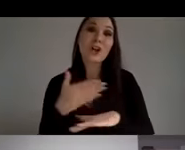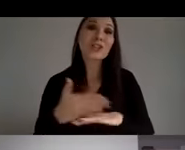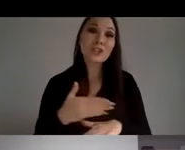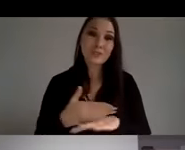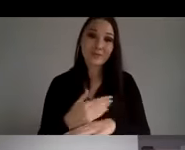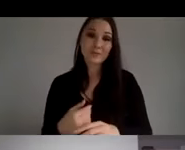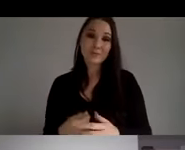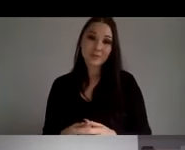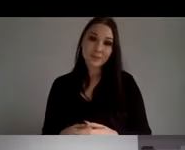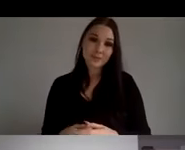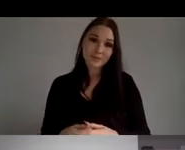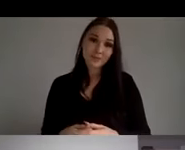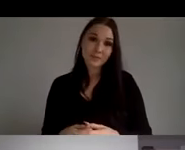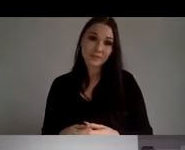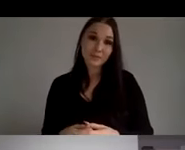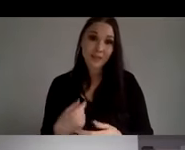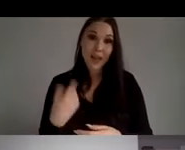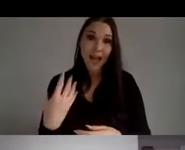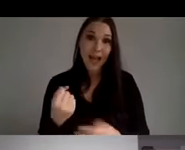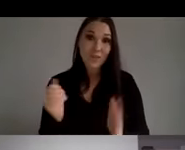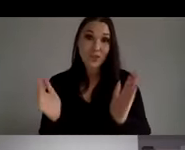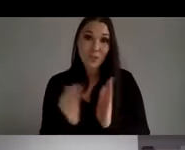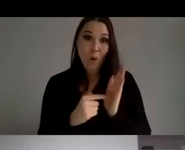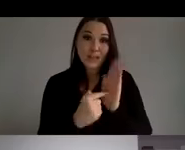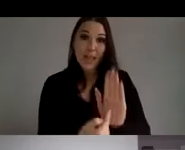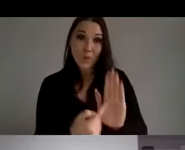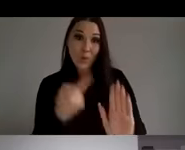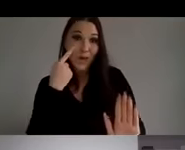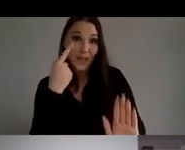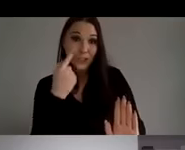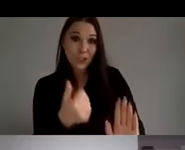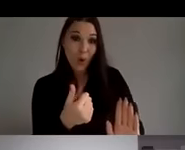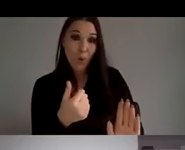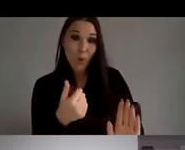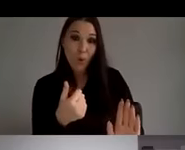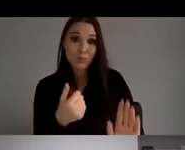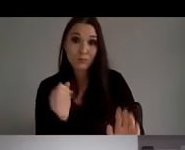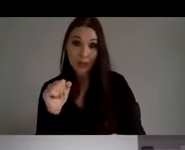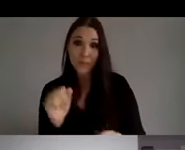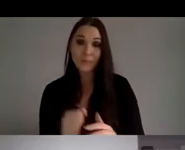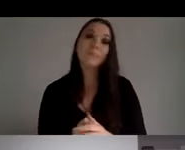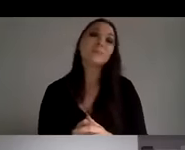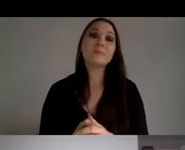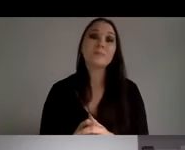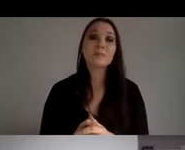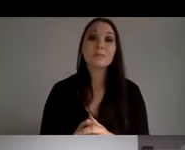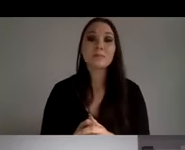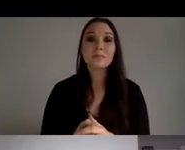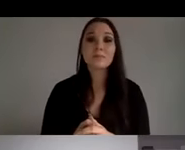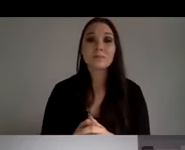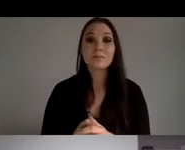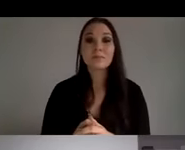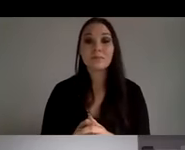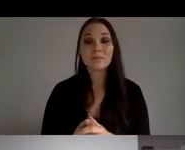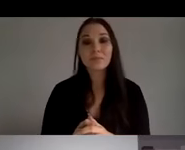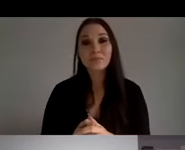thing. I have a small demo if I can show this. That really. Go ahead, yeah. What we did here